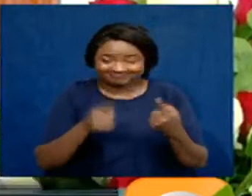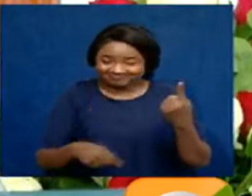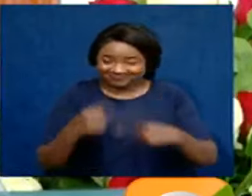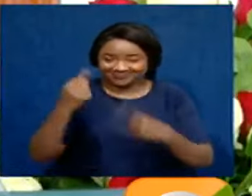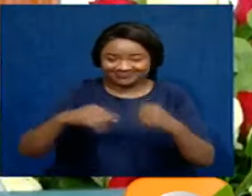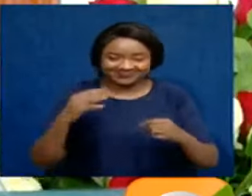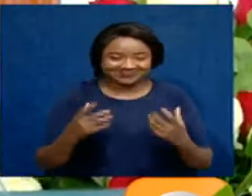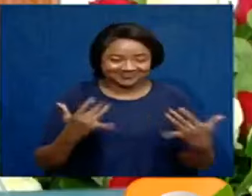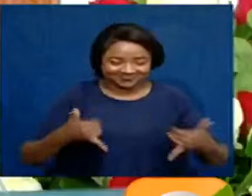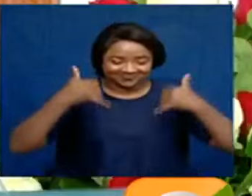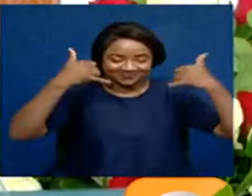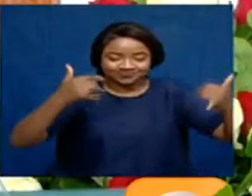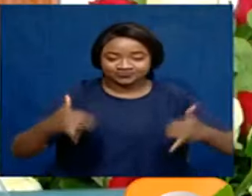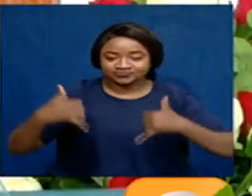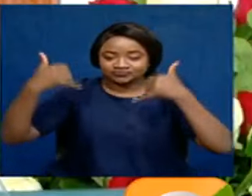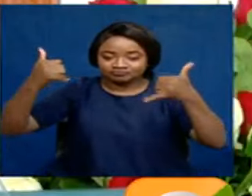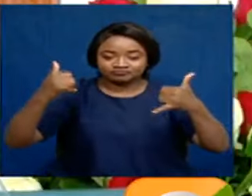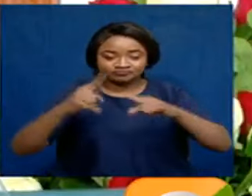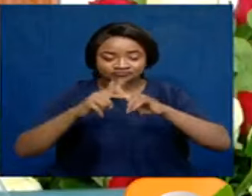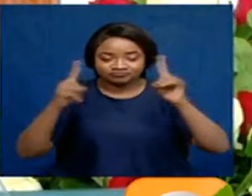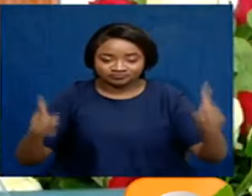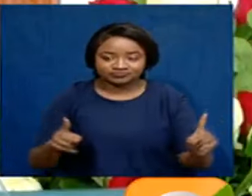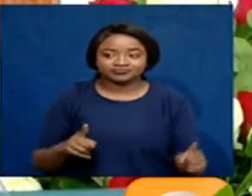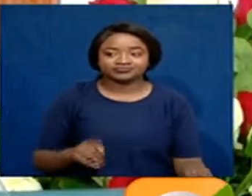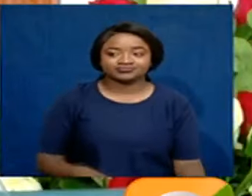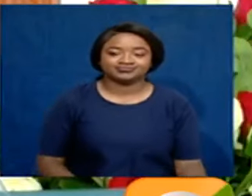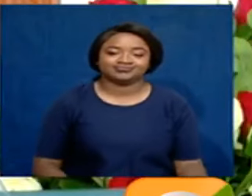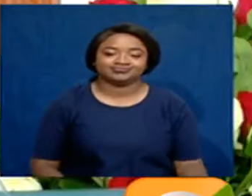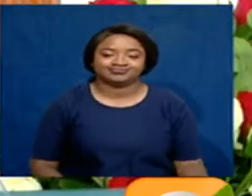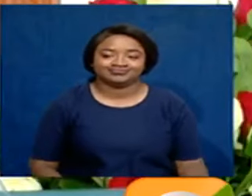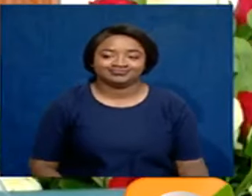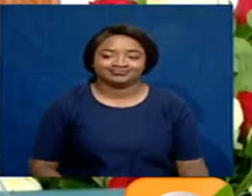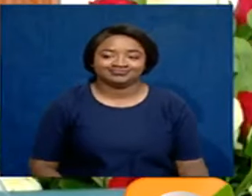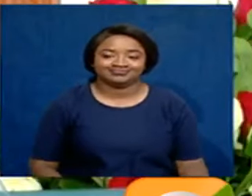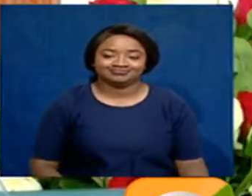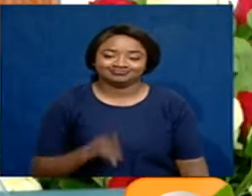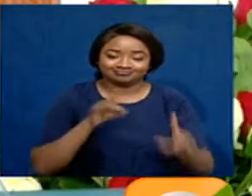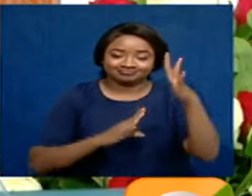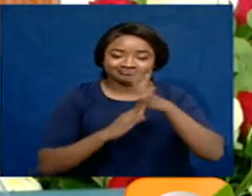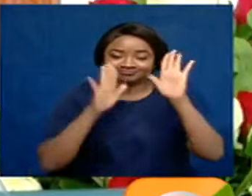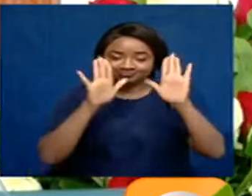games, the underpinning and underlying theme is friendship